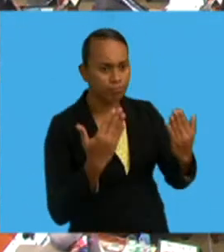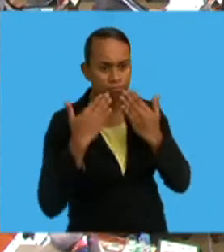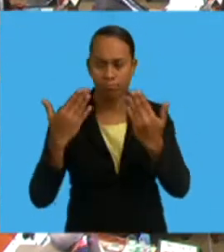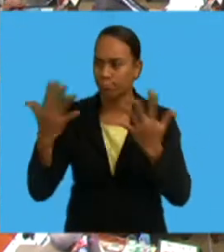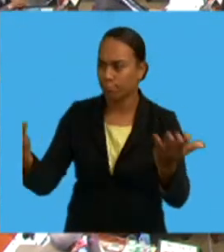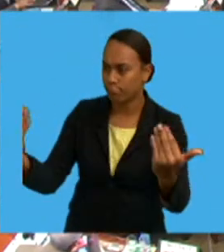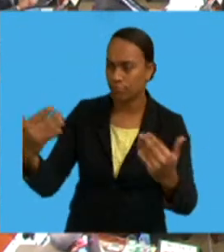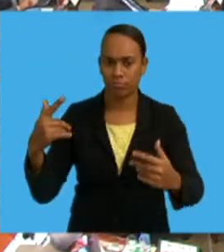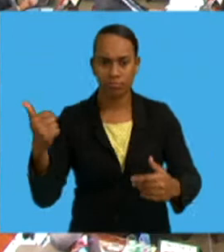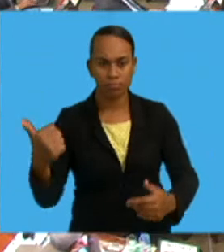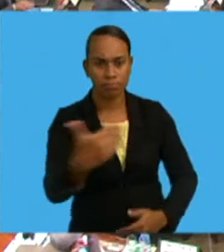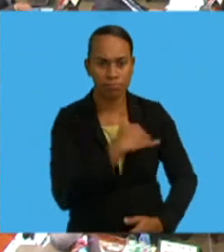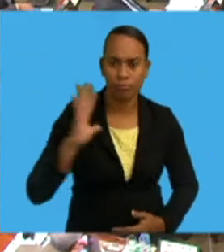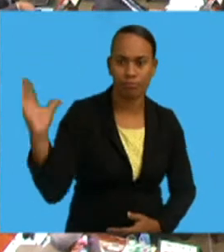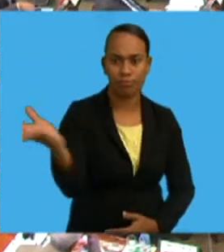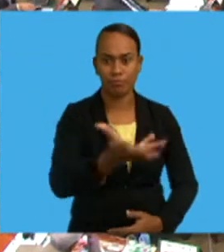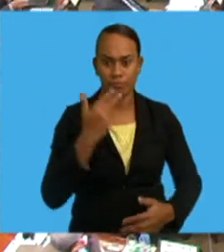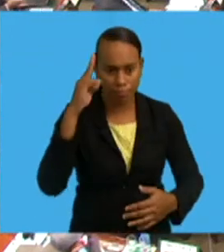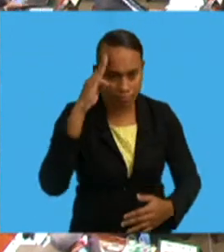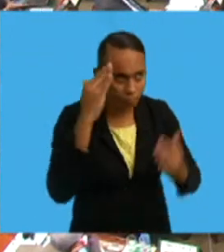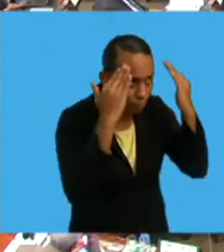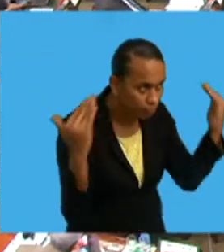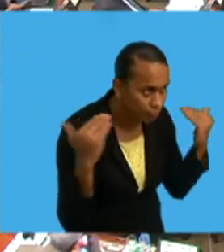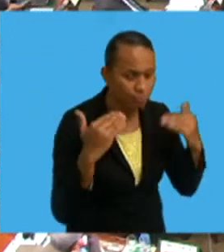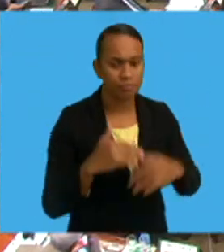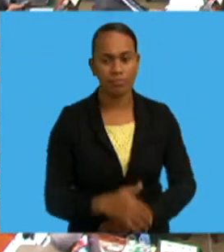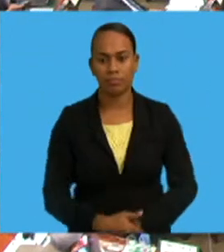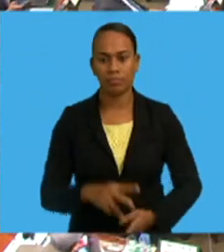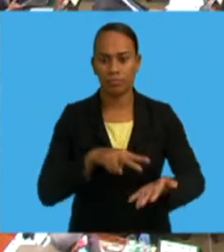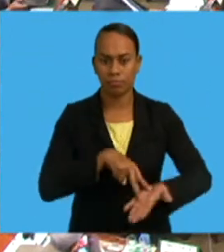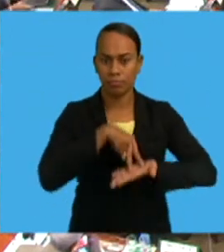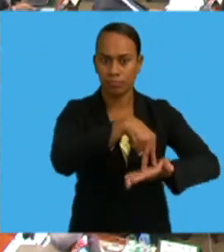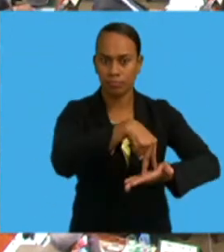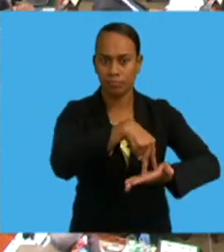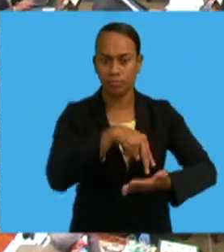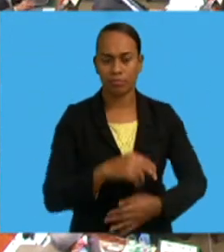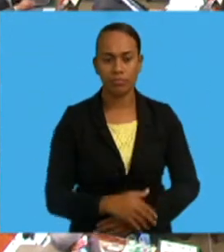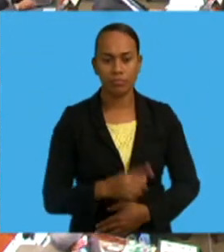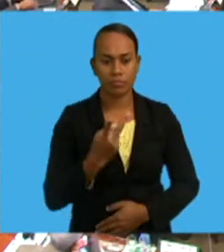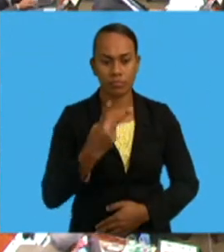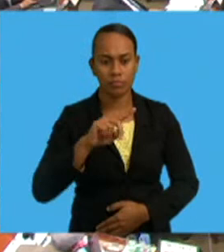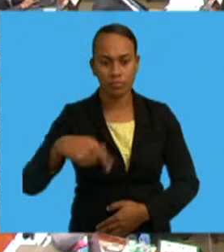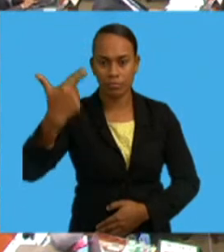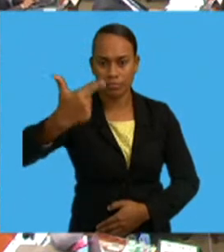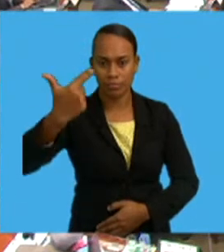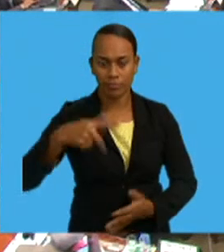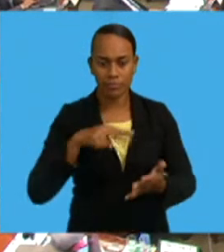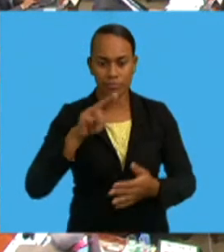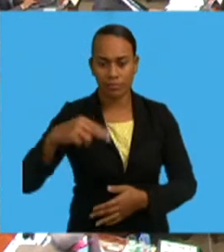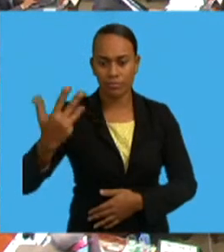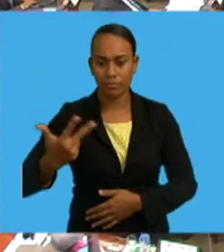all. Madam Speaker, I rise in support of the 2017 and 2018 budget in this August House.